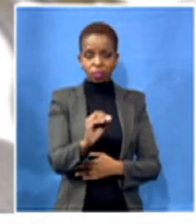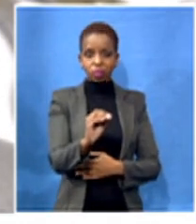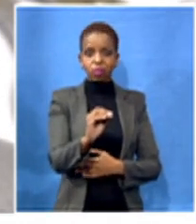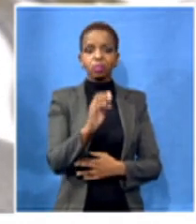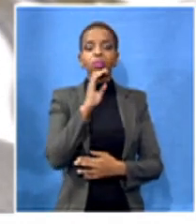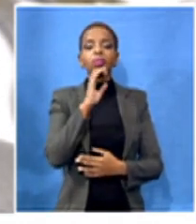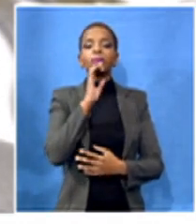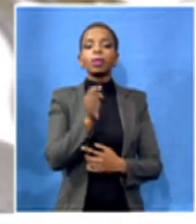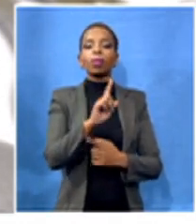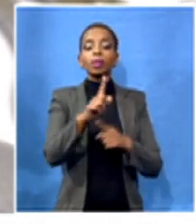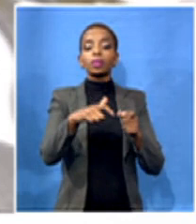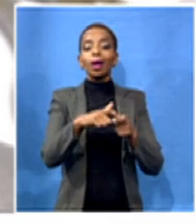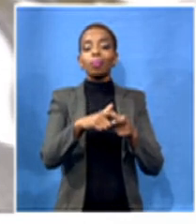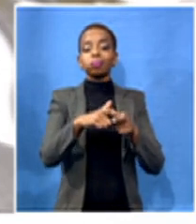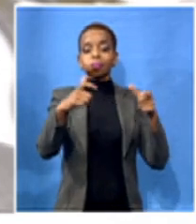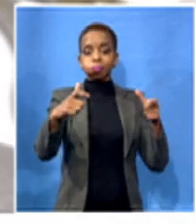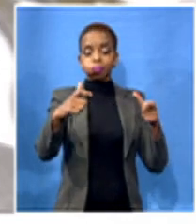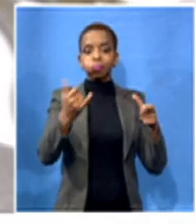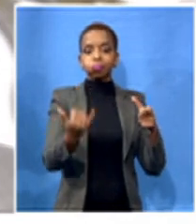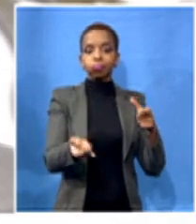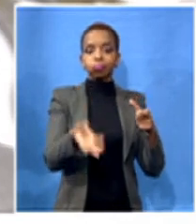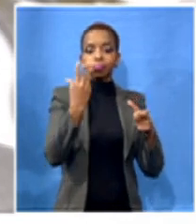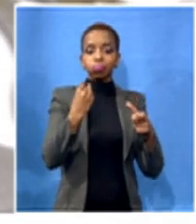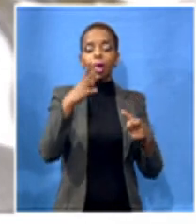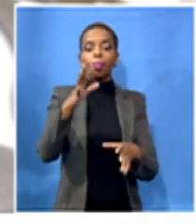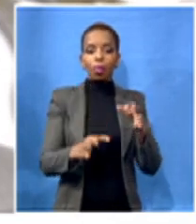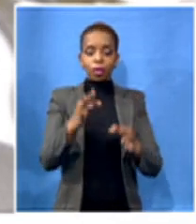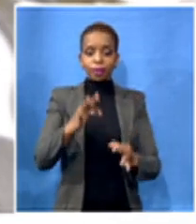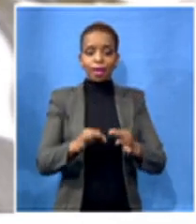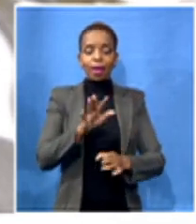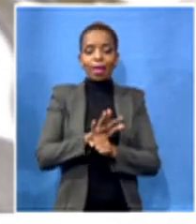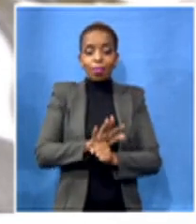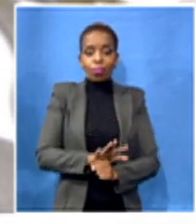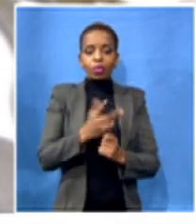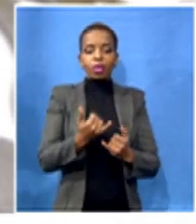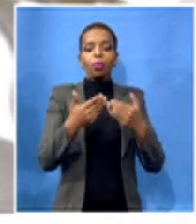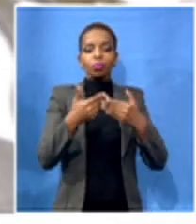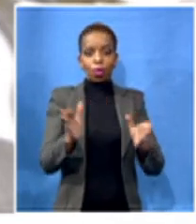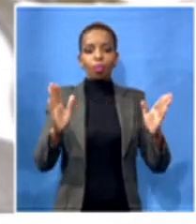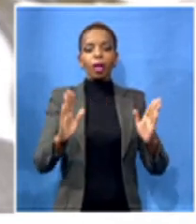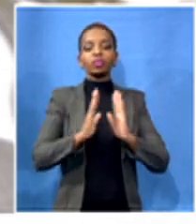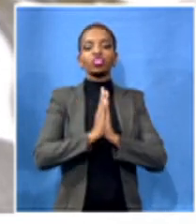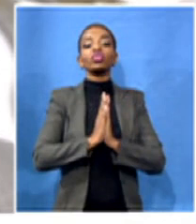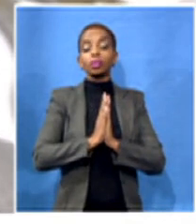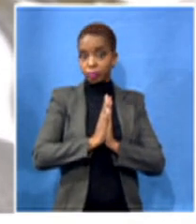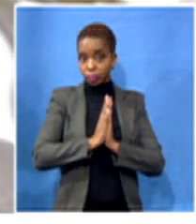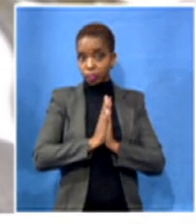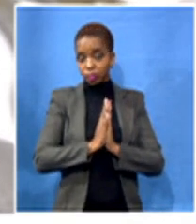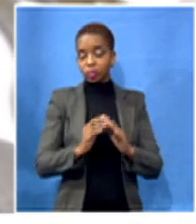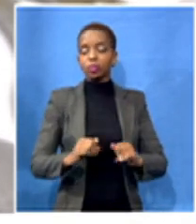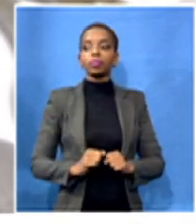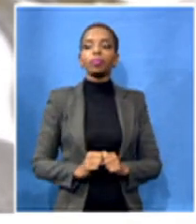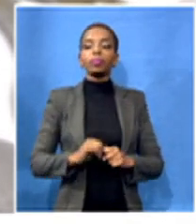be major political pressure to open up that religious space. Secondly, the